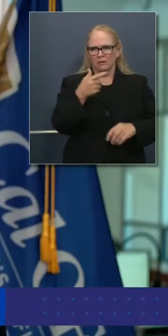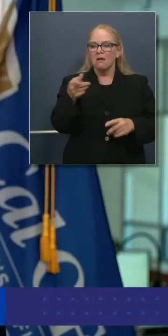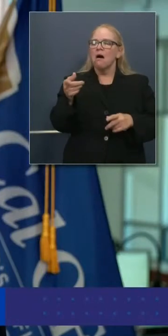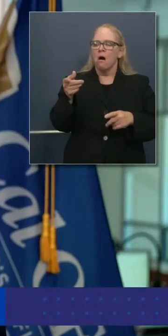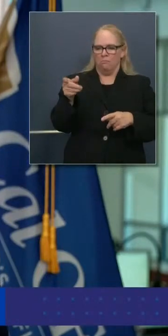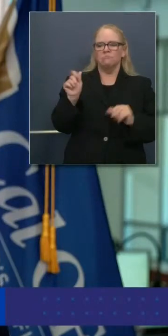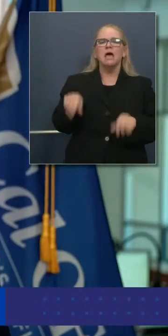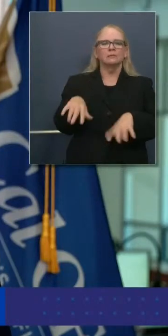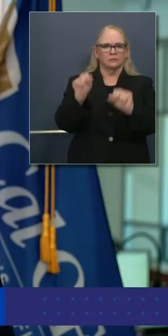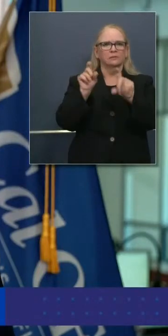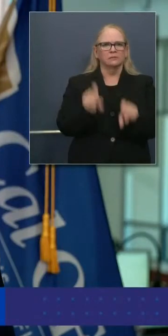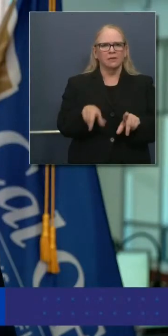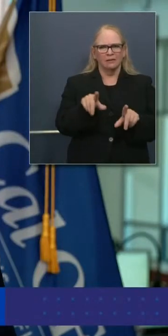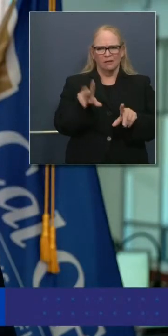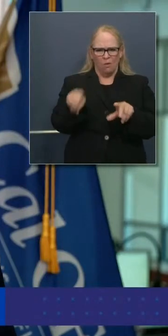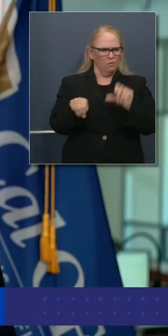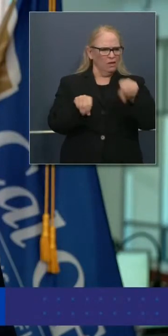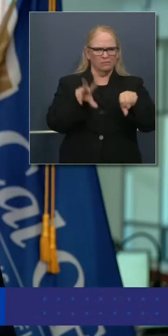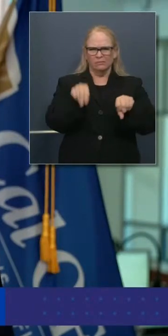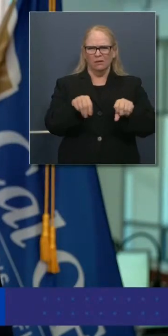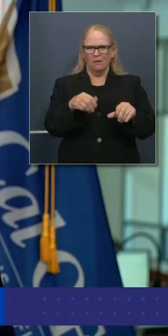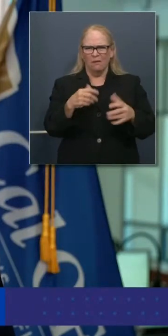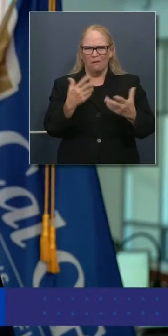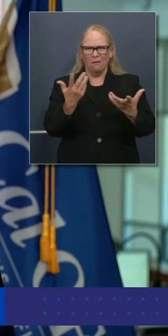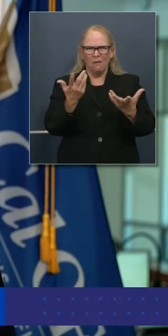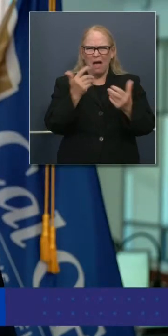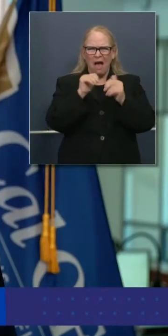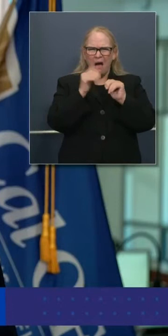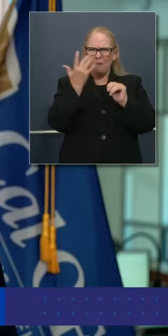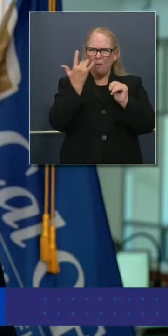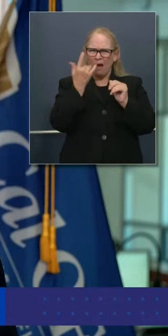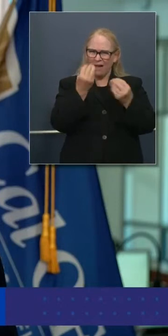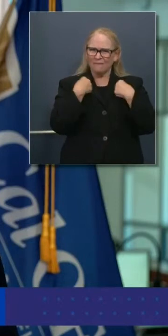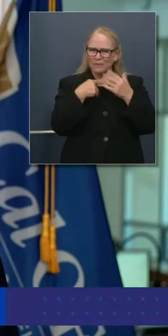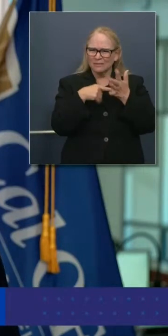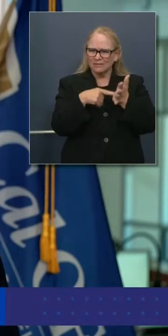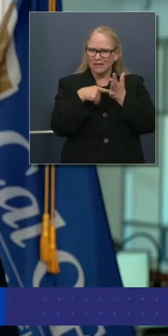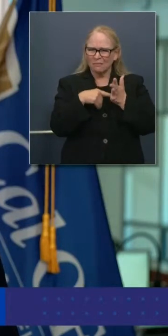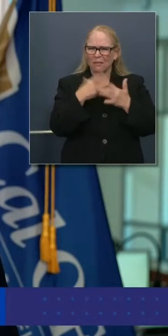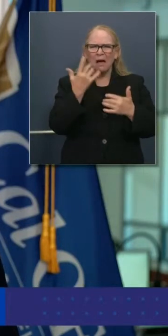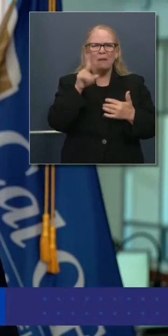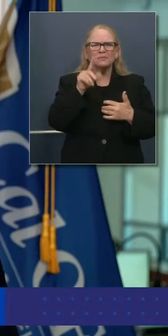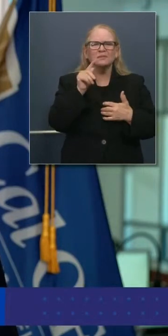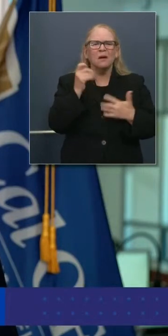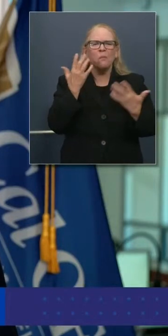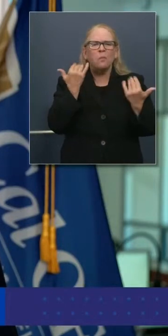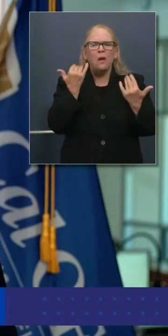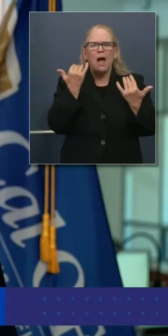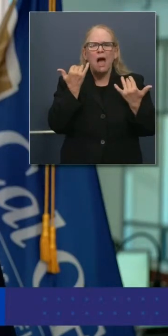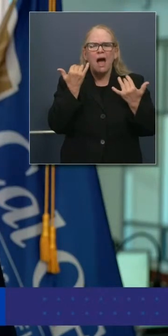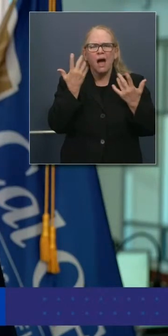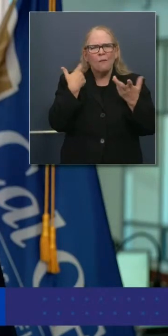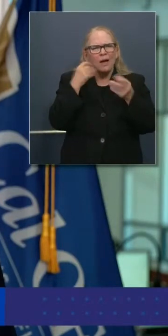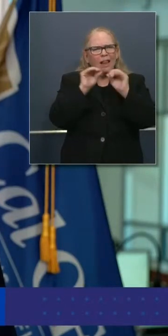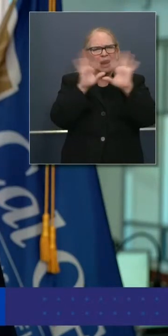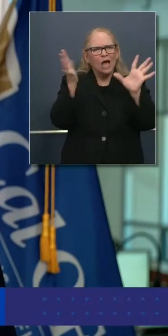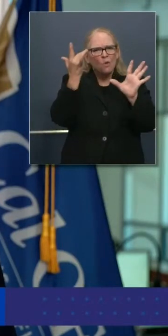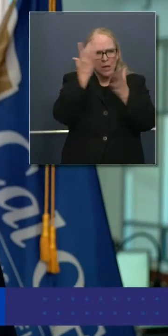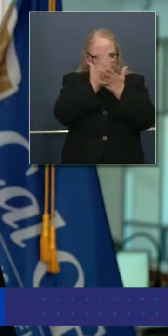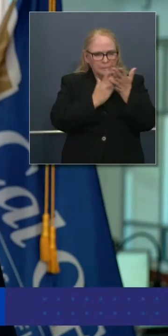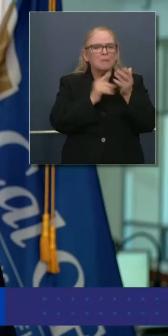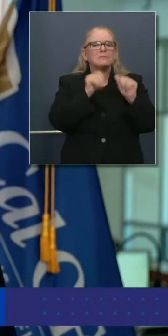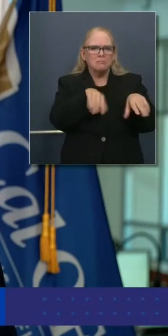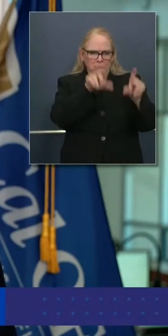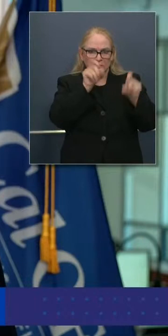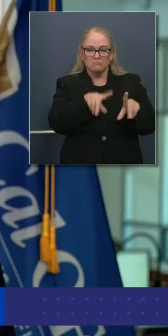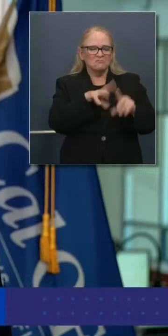So would you or Dr. Galley be able to give us an update on that and clarify whether it's still the case that asymptomatic